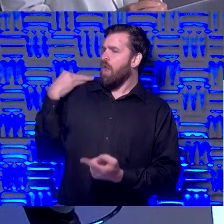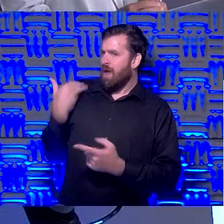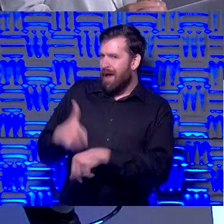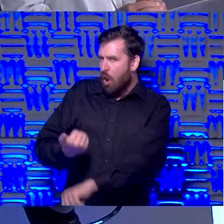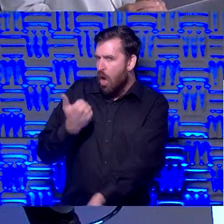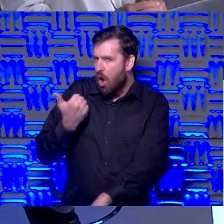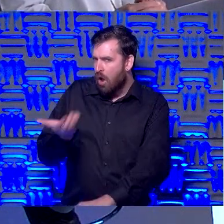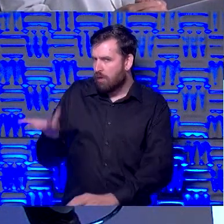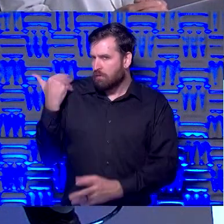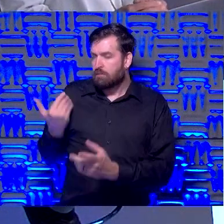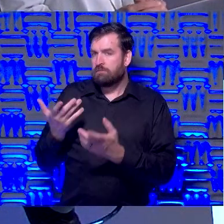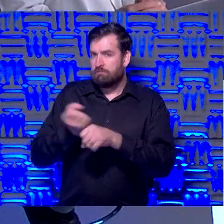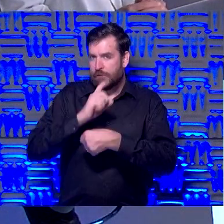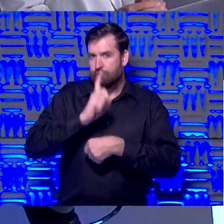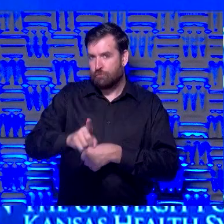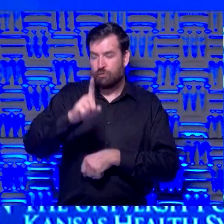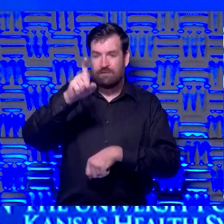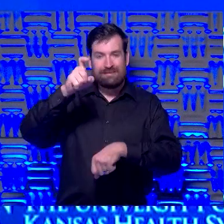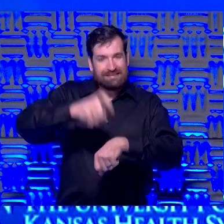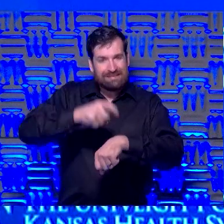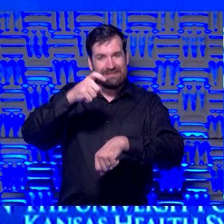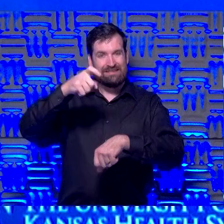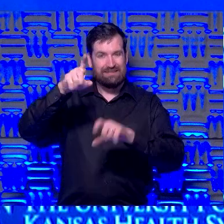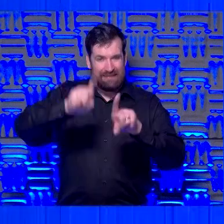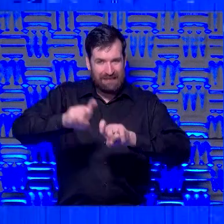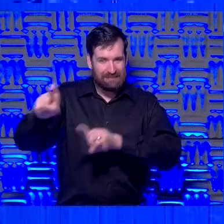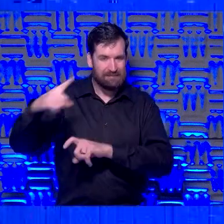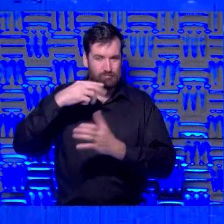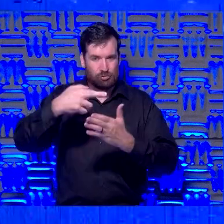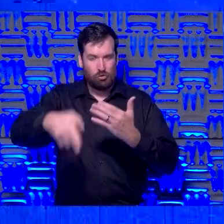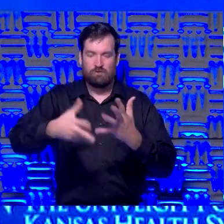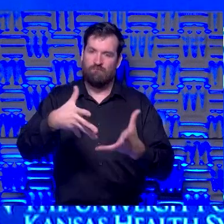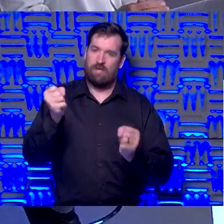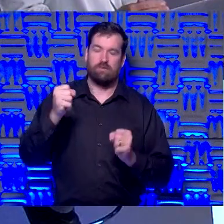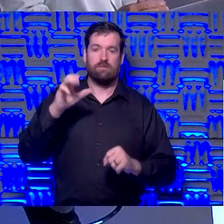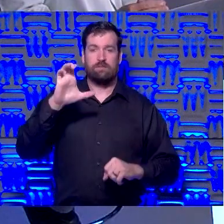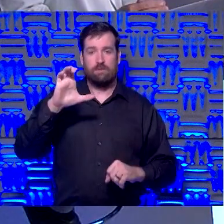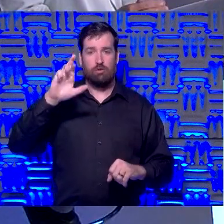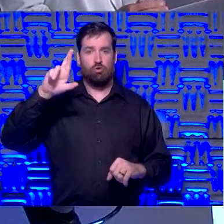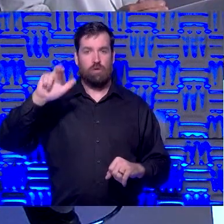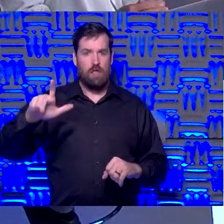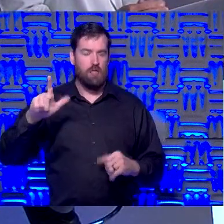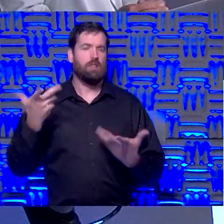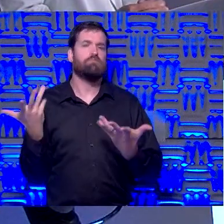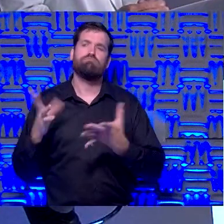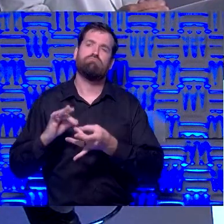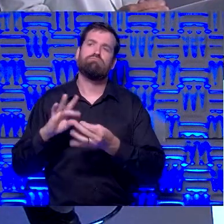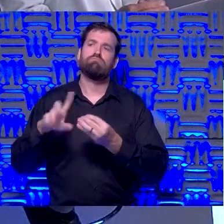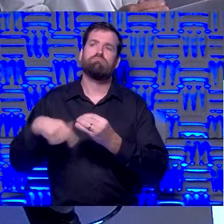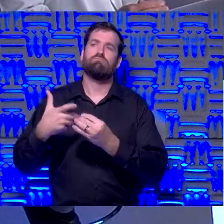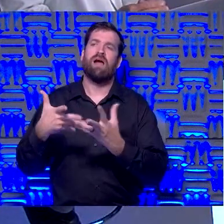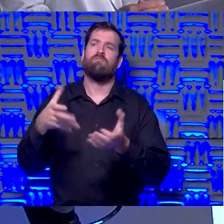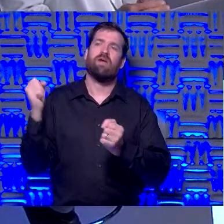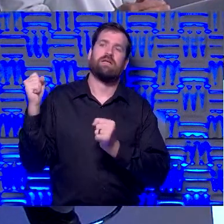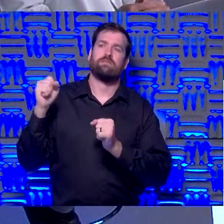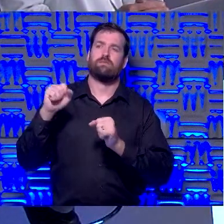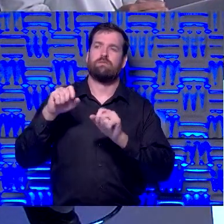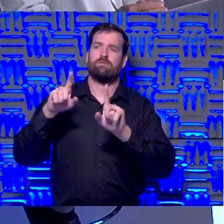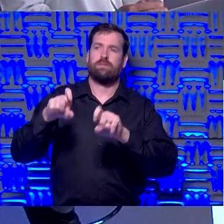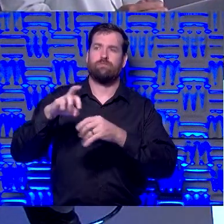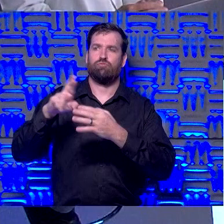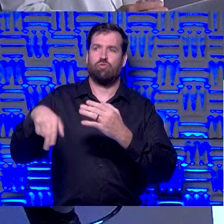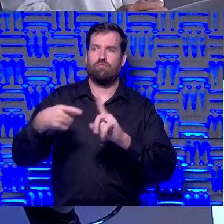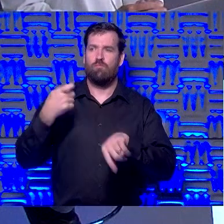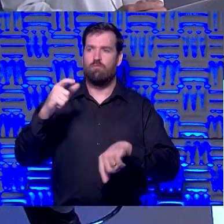things is to make sure your testing turnaround is rapid. So one of the things that CRL has done is talk to us about how fast we can get those test results back from the